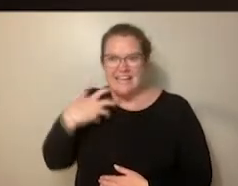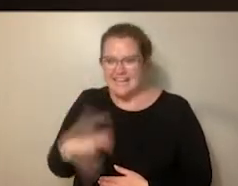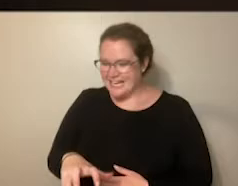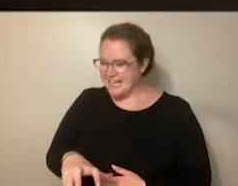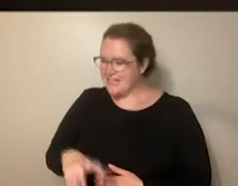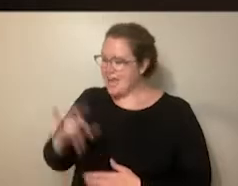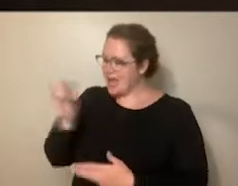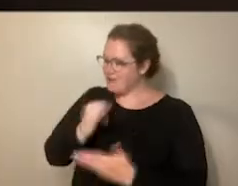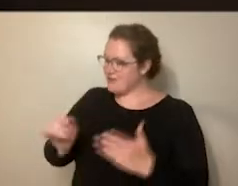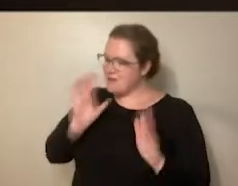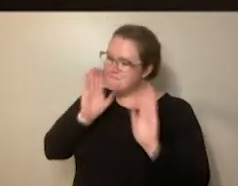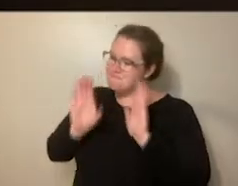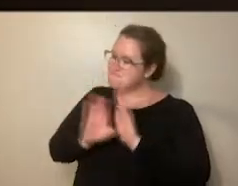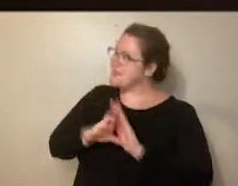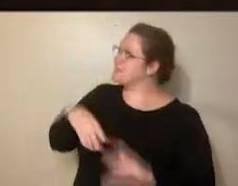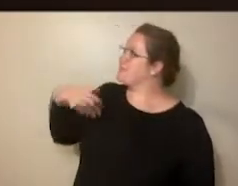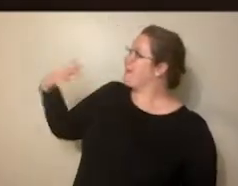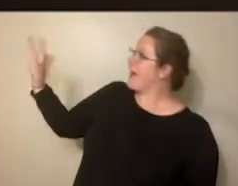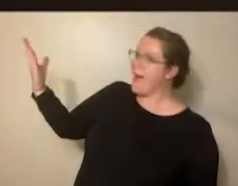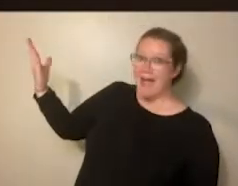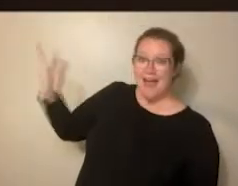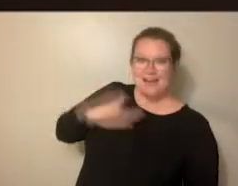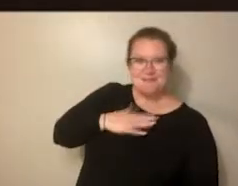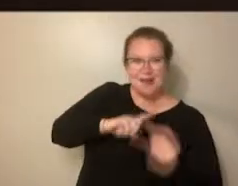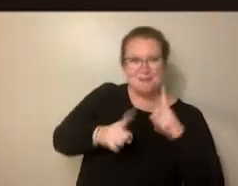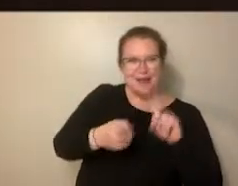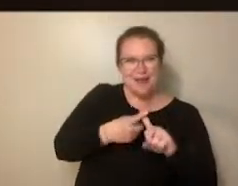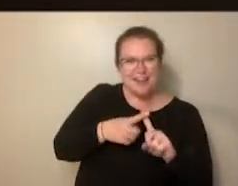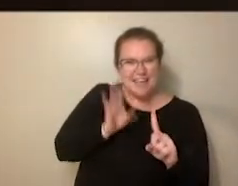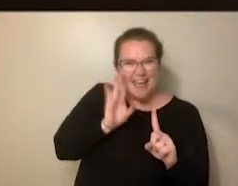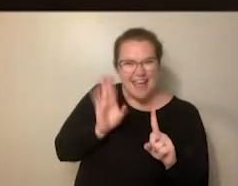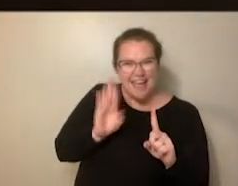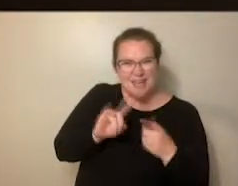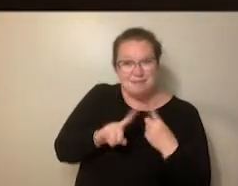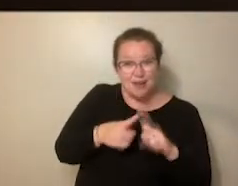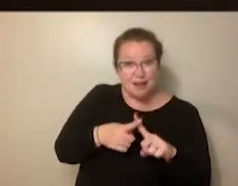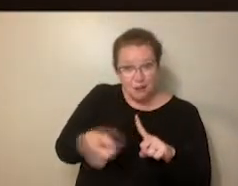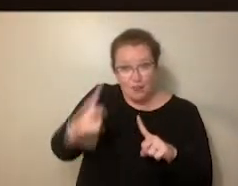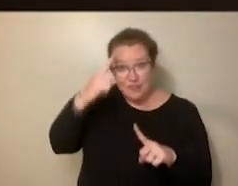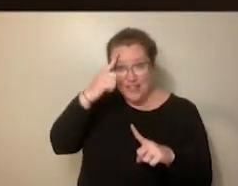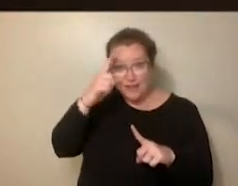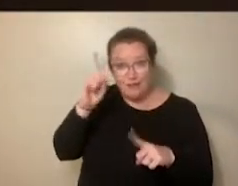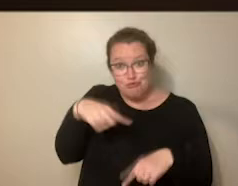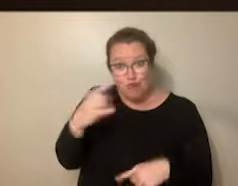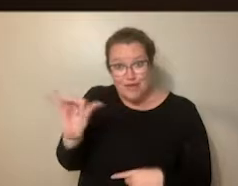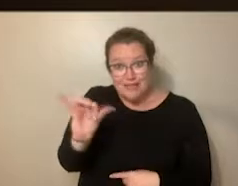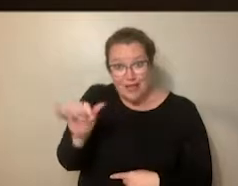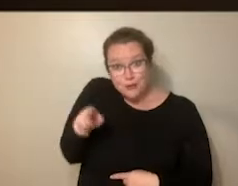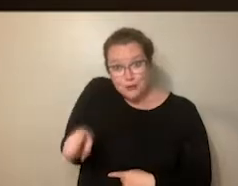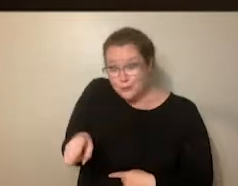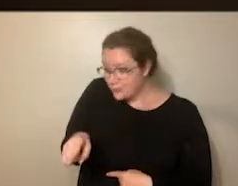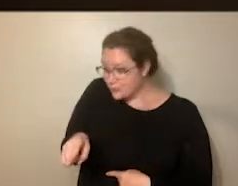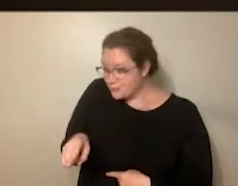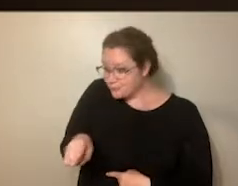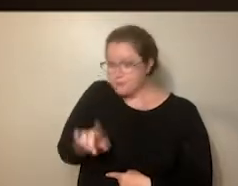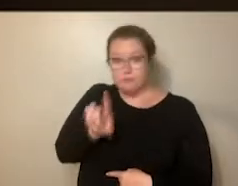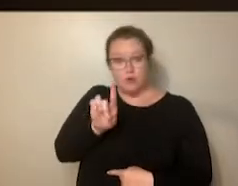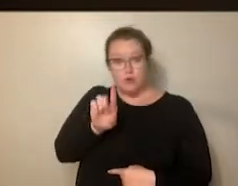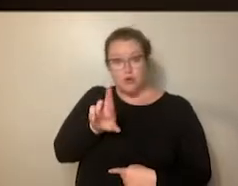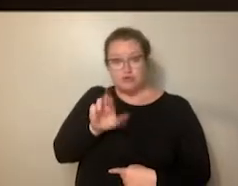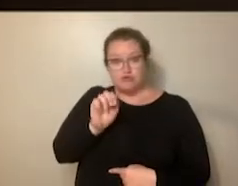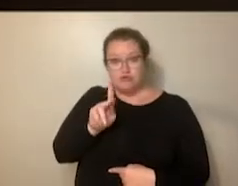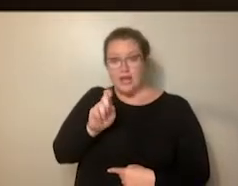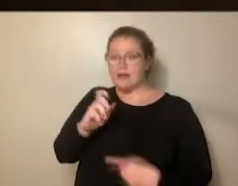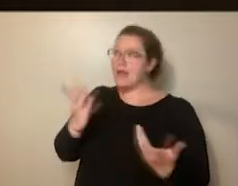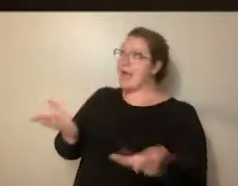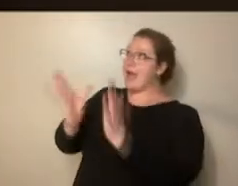ha ha! That's my buddy. Hey, buddy. What do you think? Do you look like that? Drake in my picture is asking